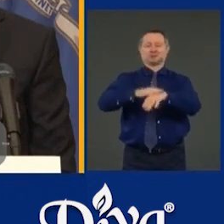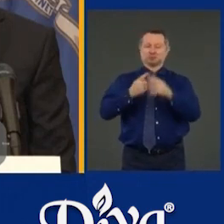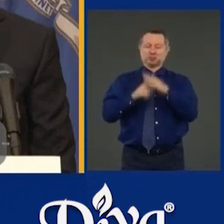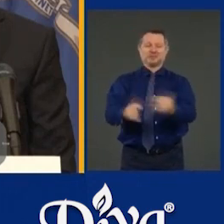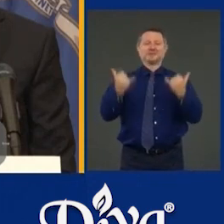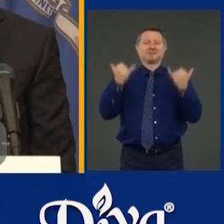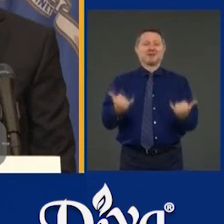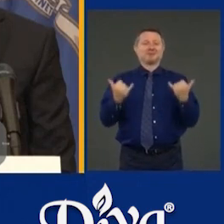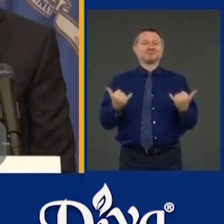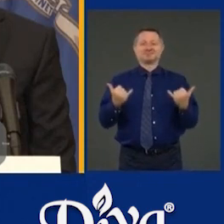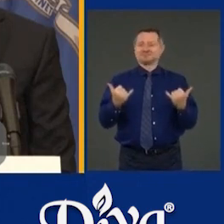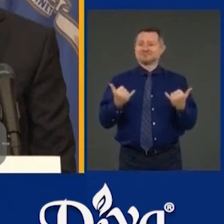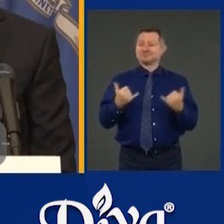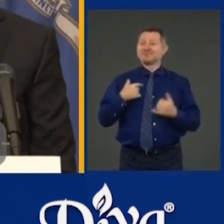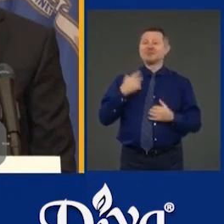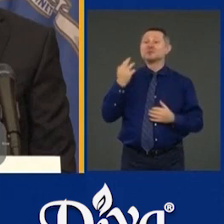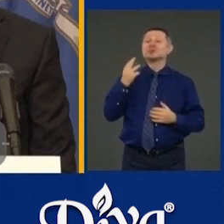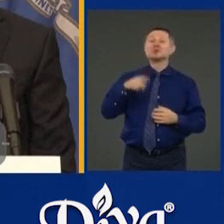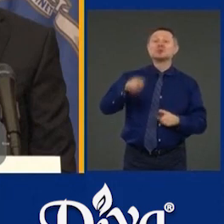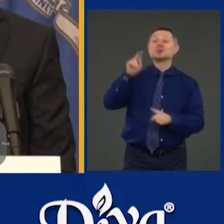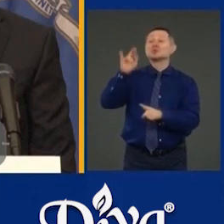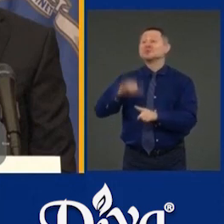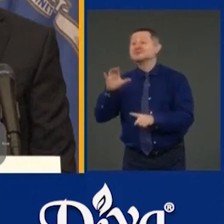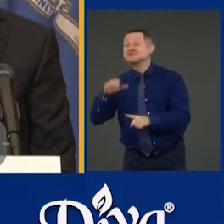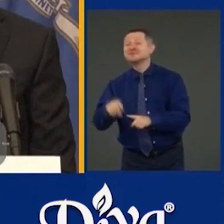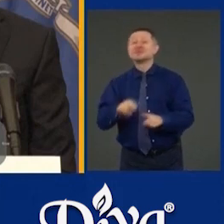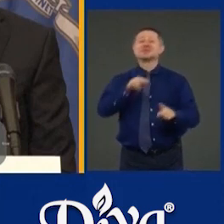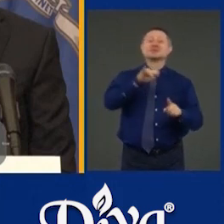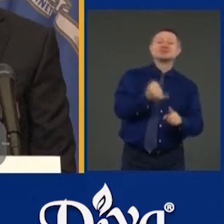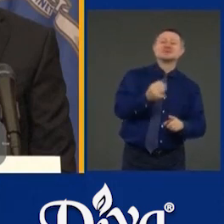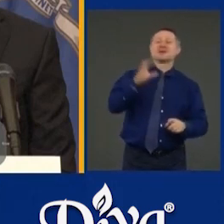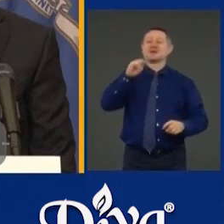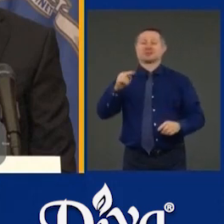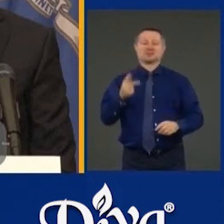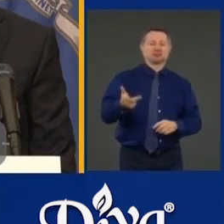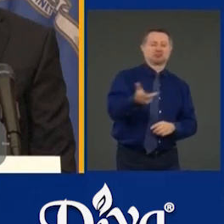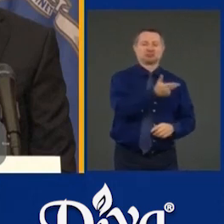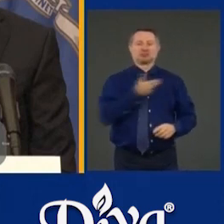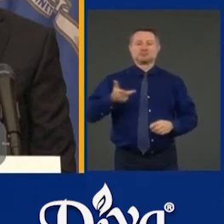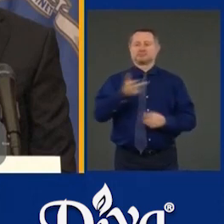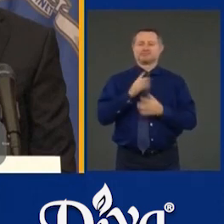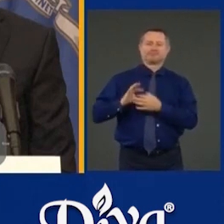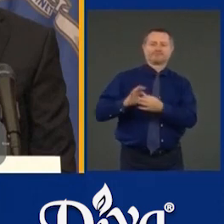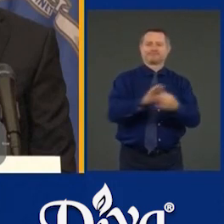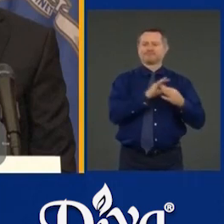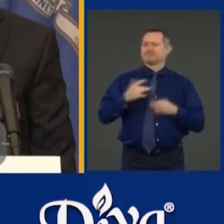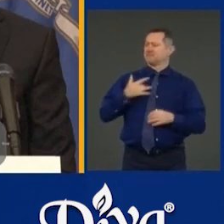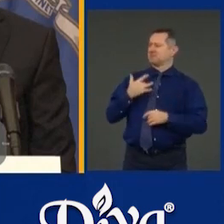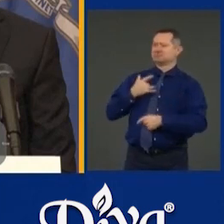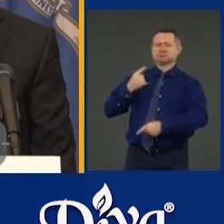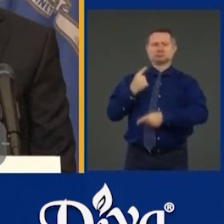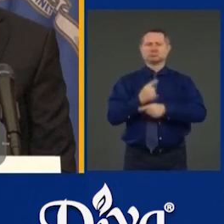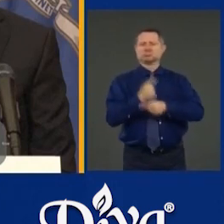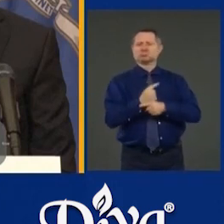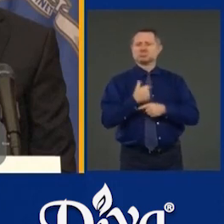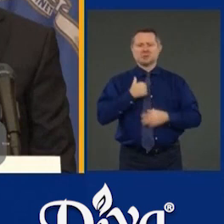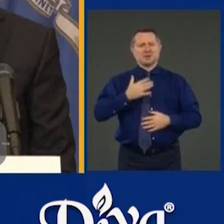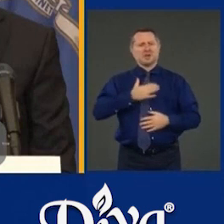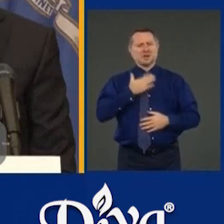York happens in New Jersey, happens in Connecticut. And I think it's right, and I think it's smart, and I'm glad that we're doing it